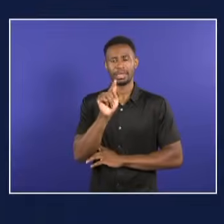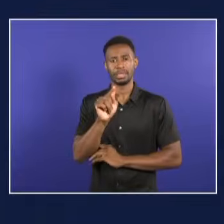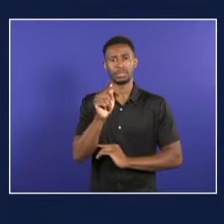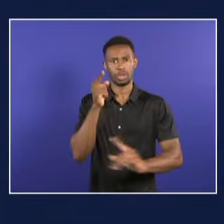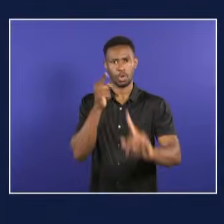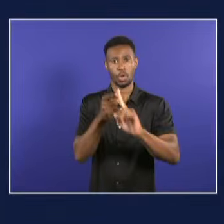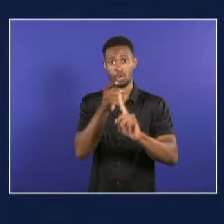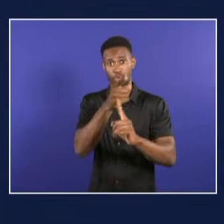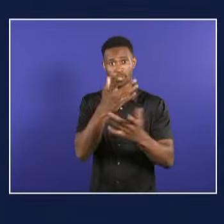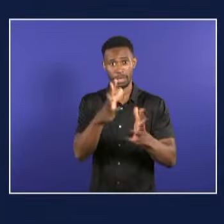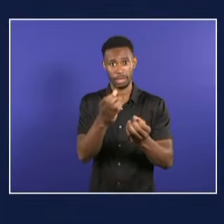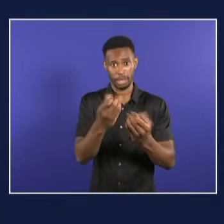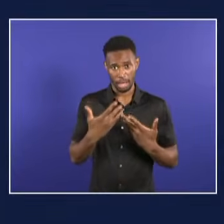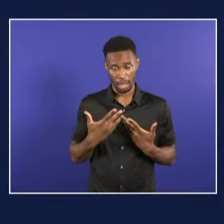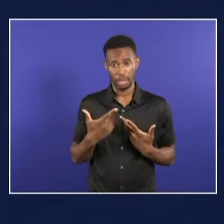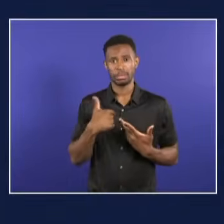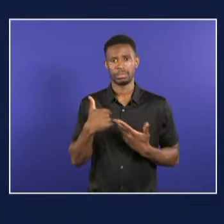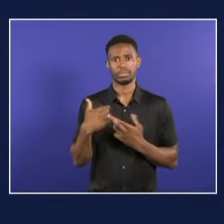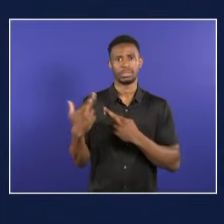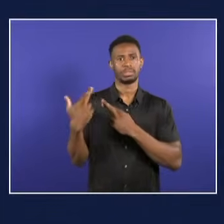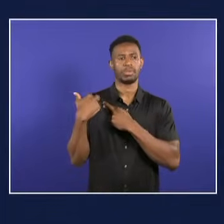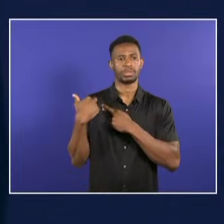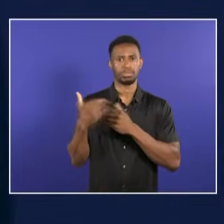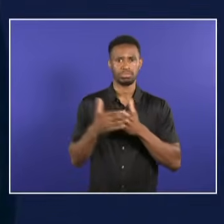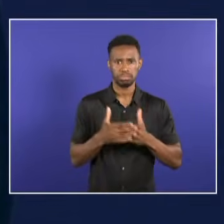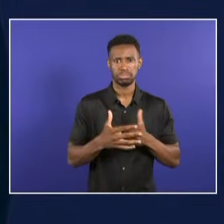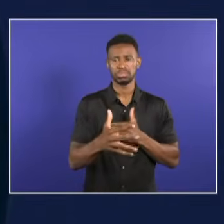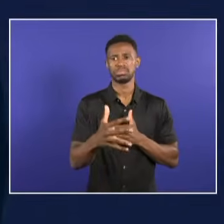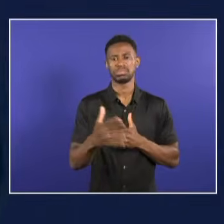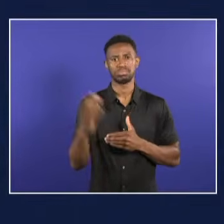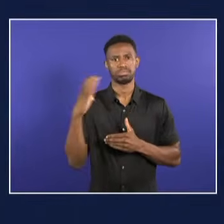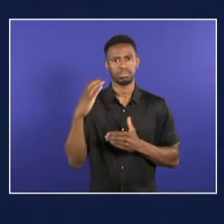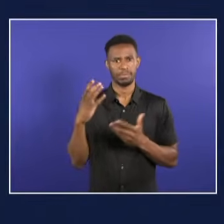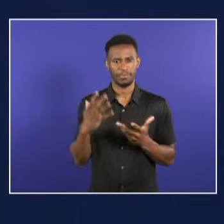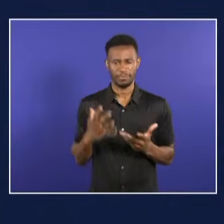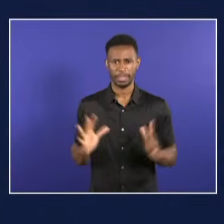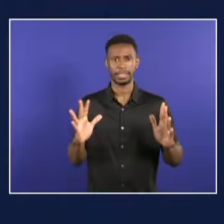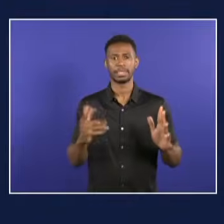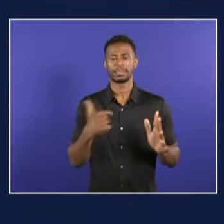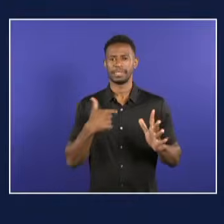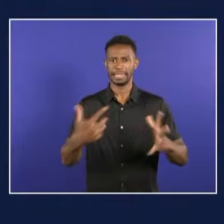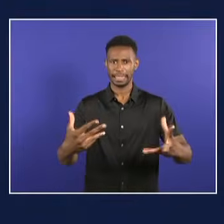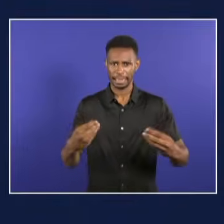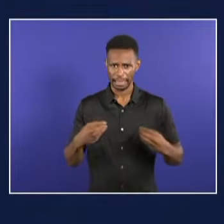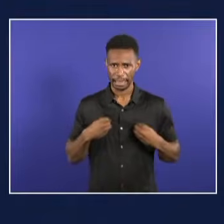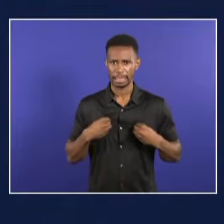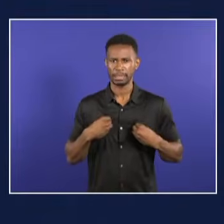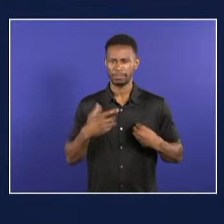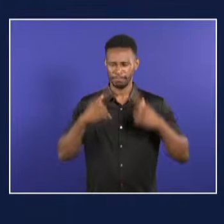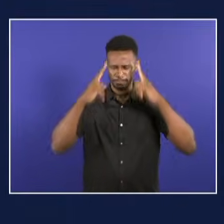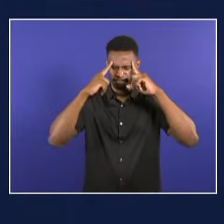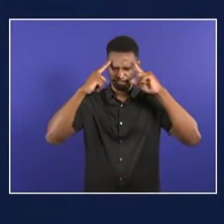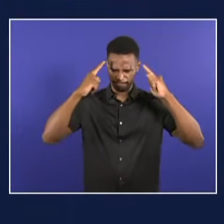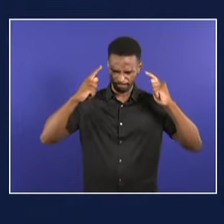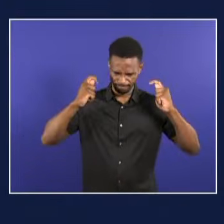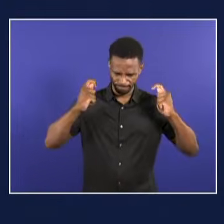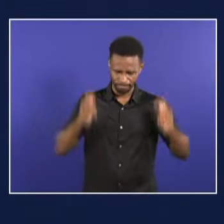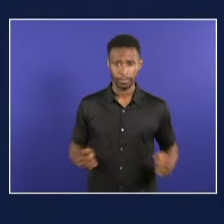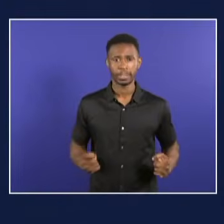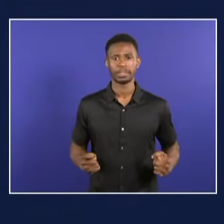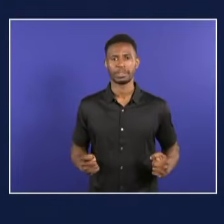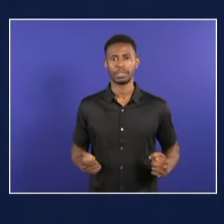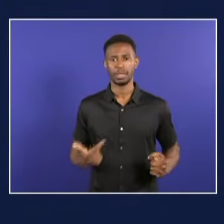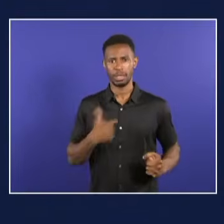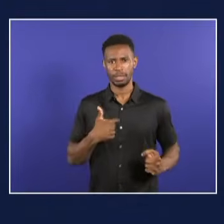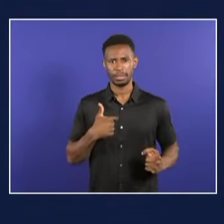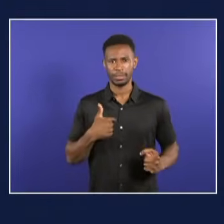you've given me today. That is the mandate you've given me today, and I accept it with determination. I